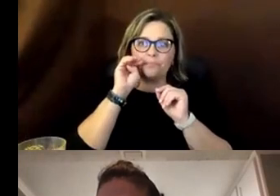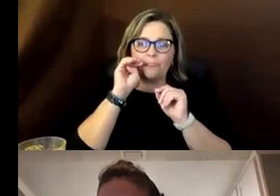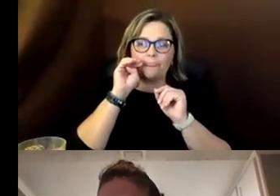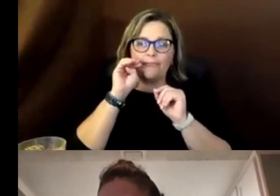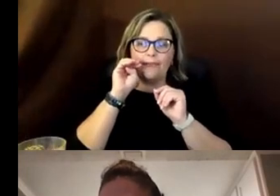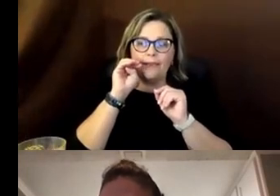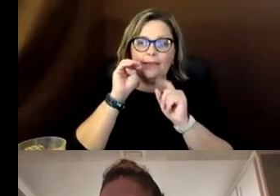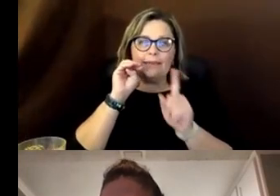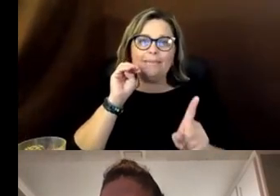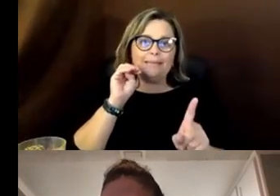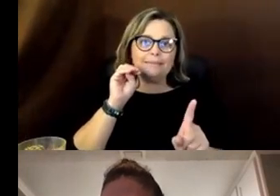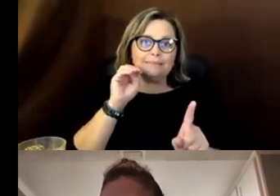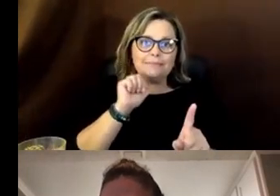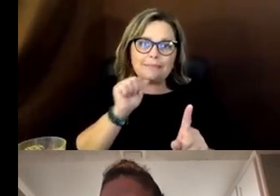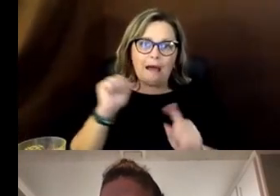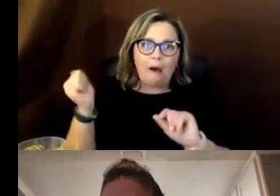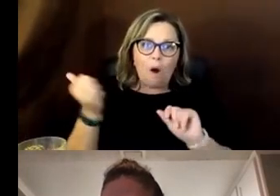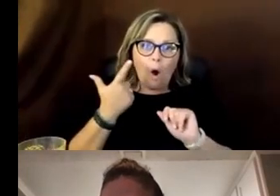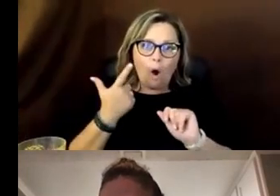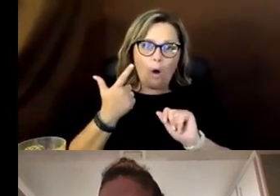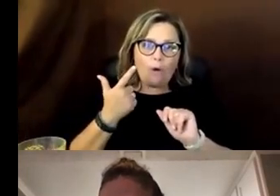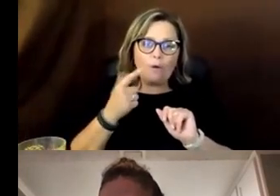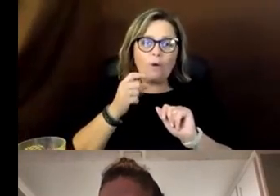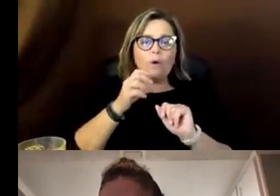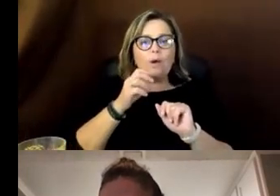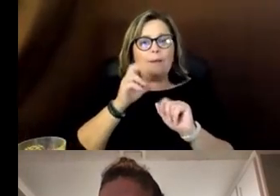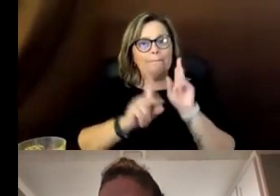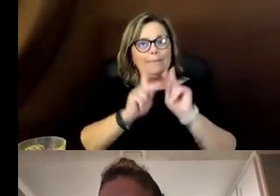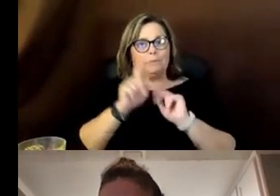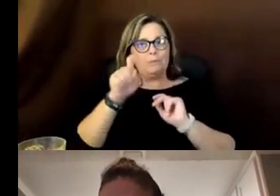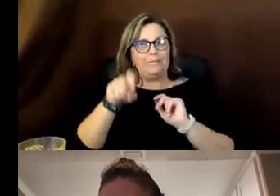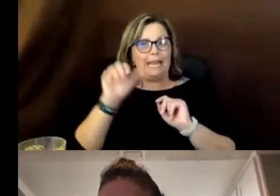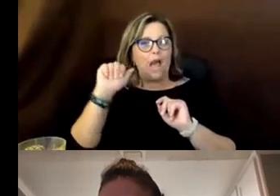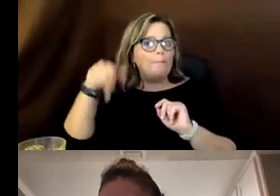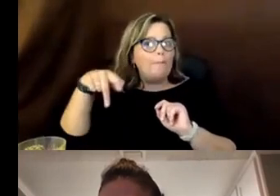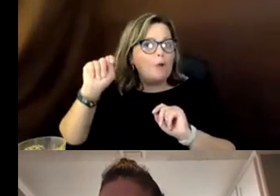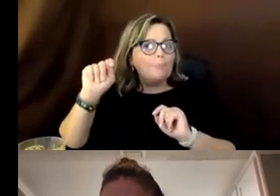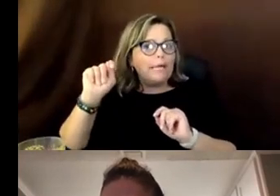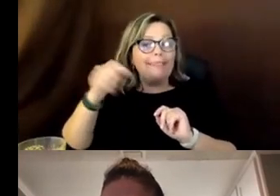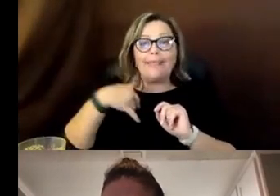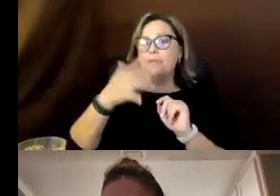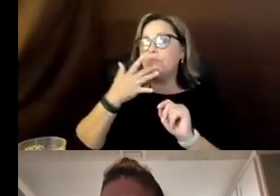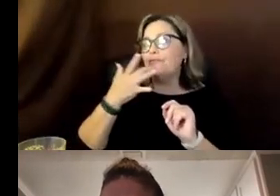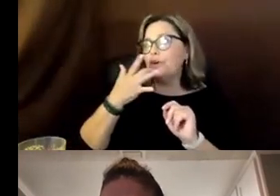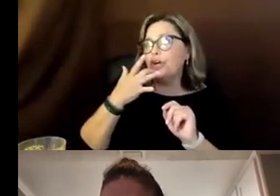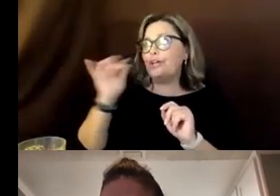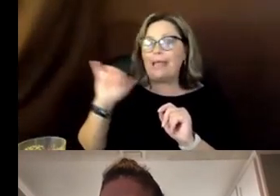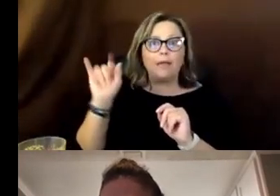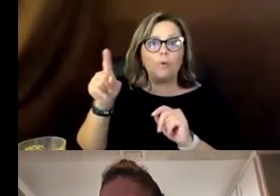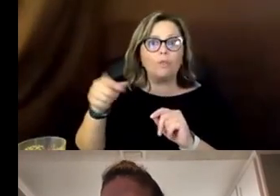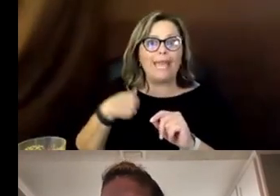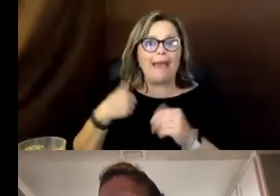wants to be in an apartment. You know, sometimes they just want a room with a communal eating place. We need to